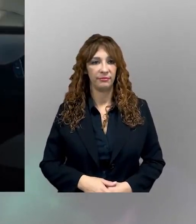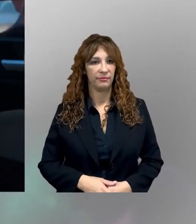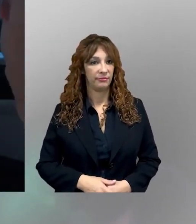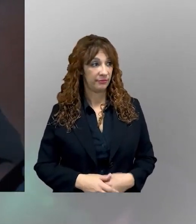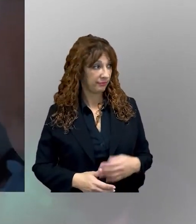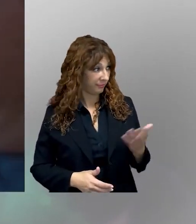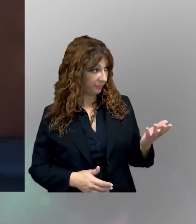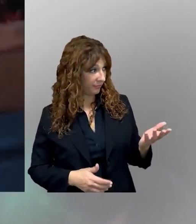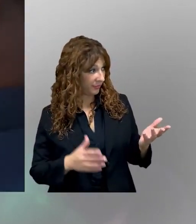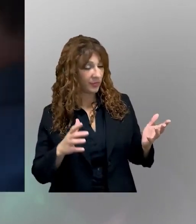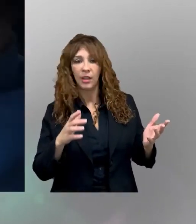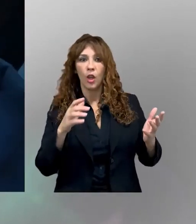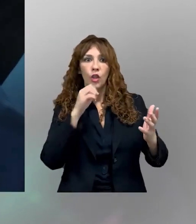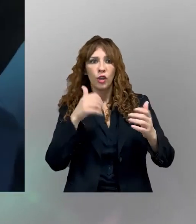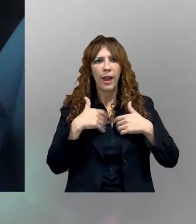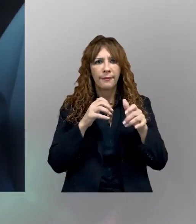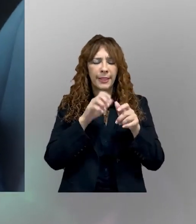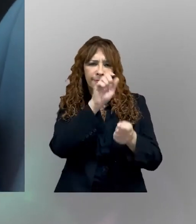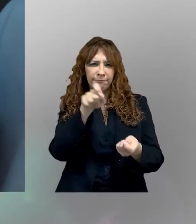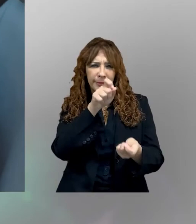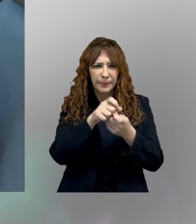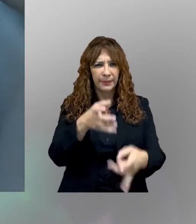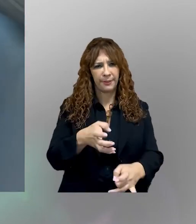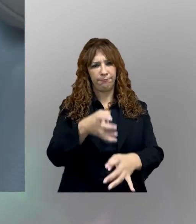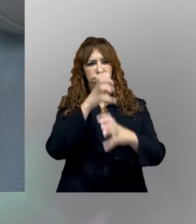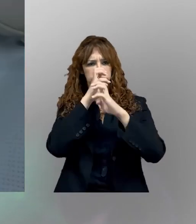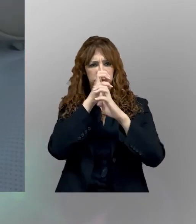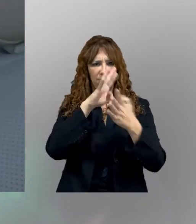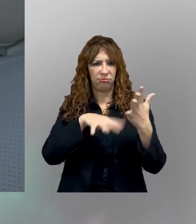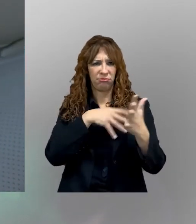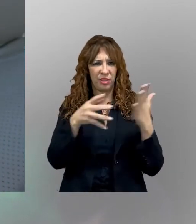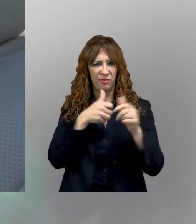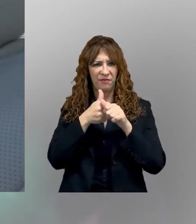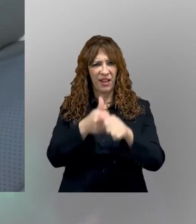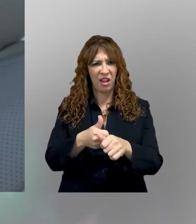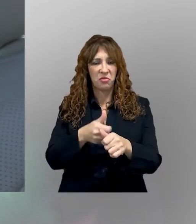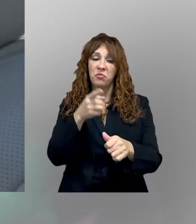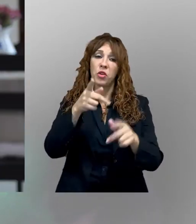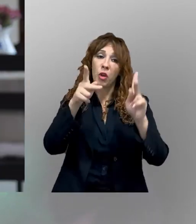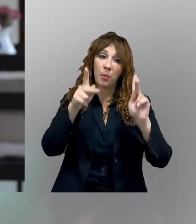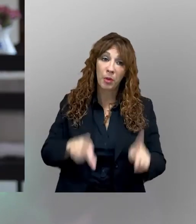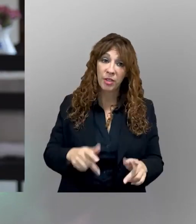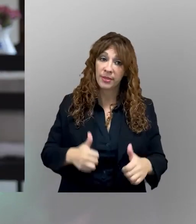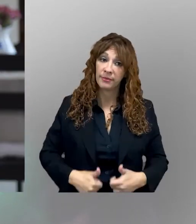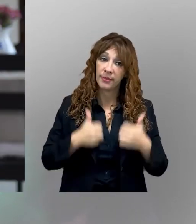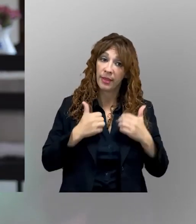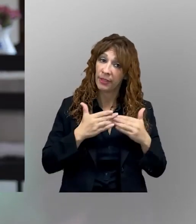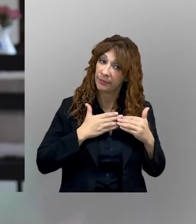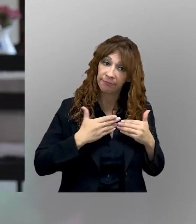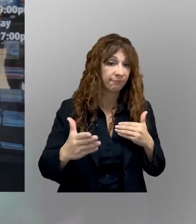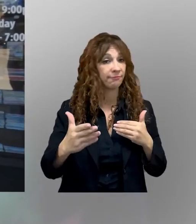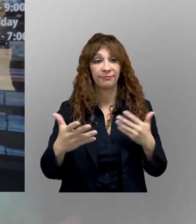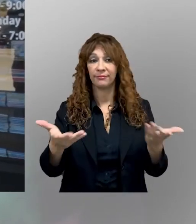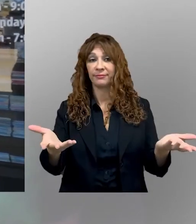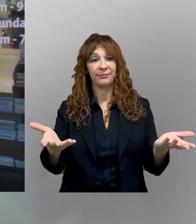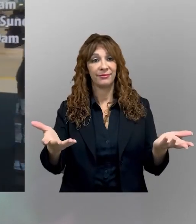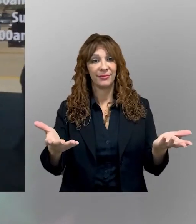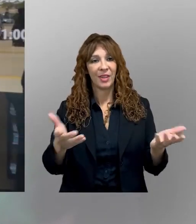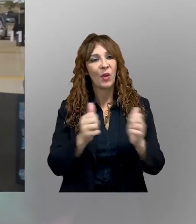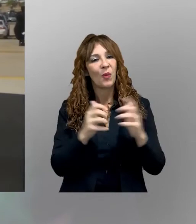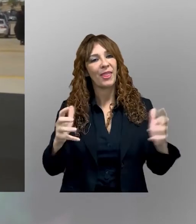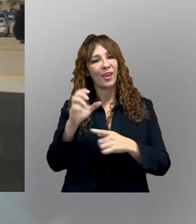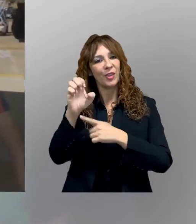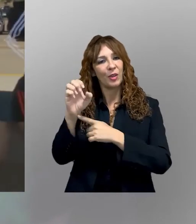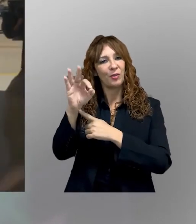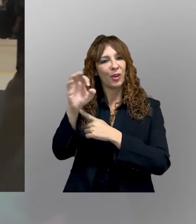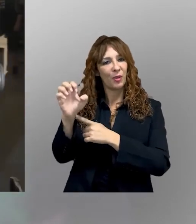Are you hearing it still in? You don't have regimented schedules to have to follow. You're just a person living a life. Without